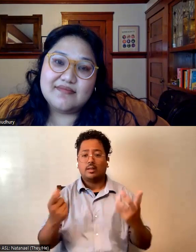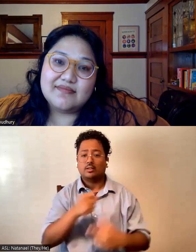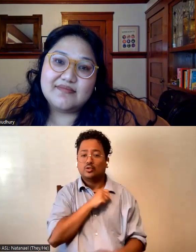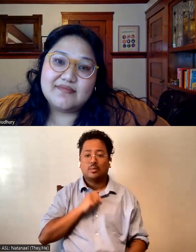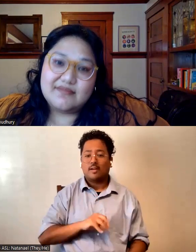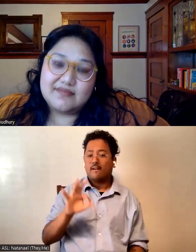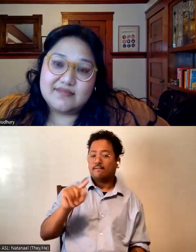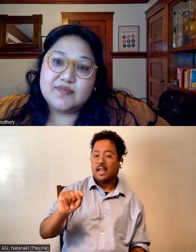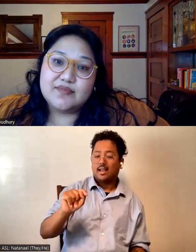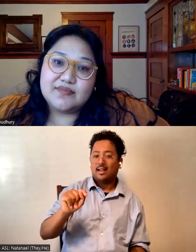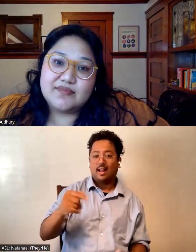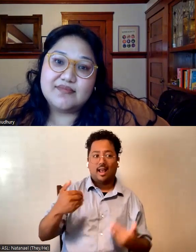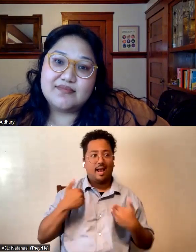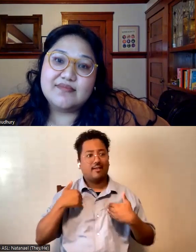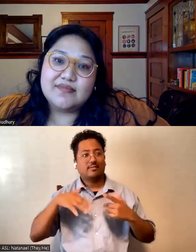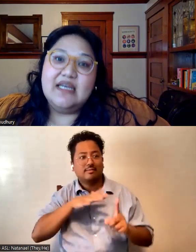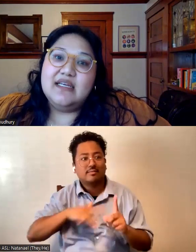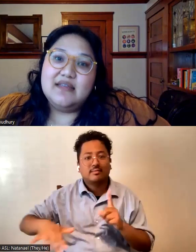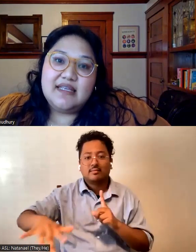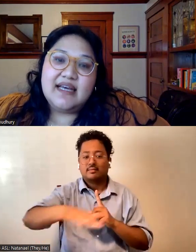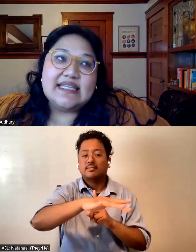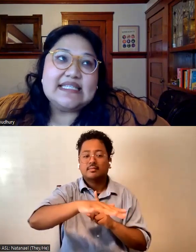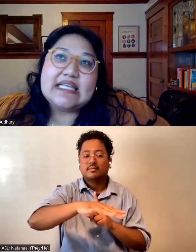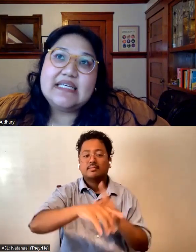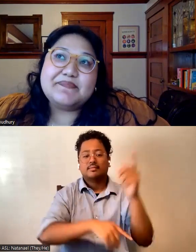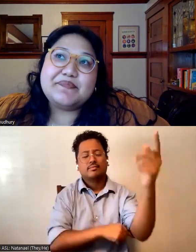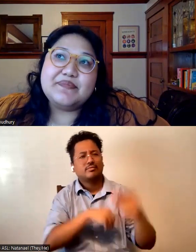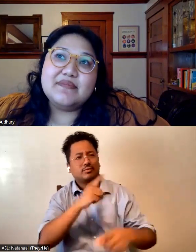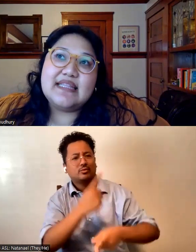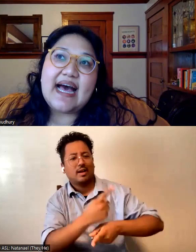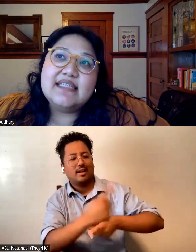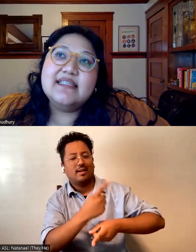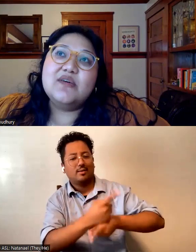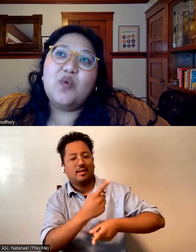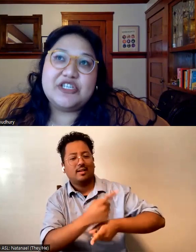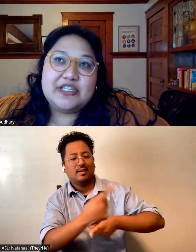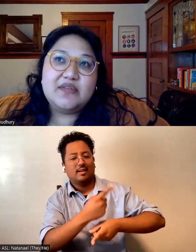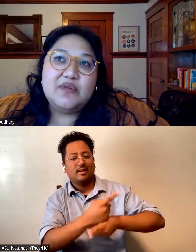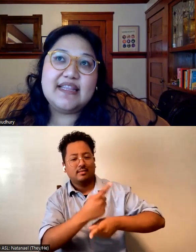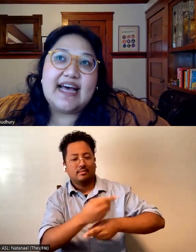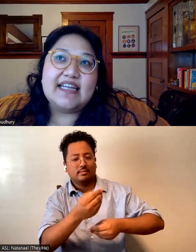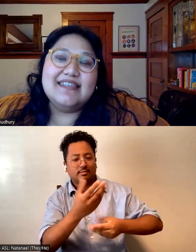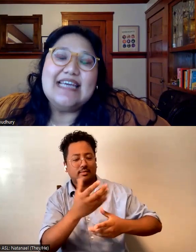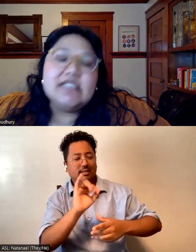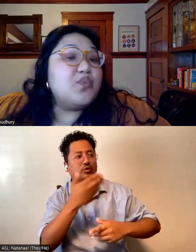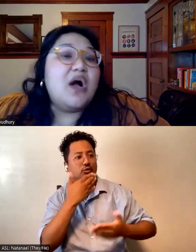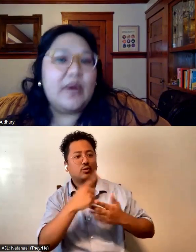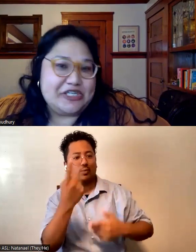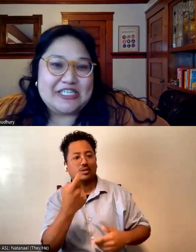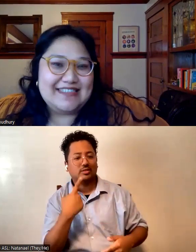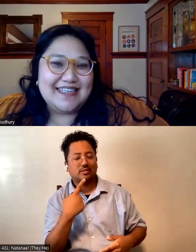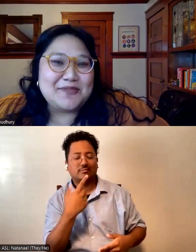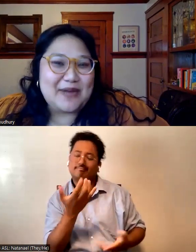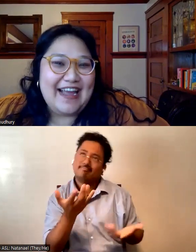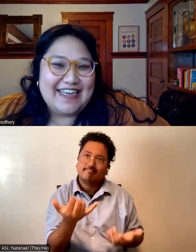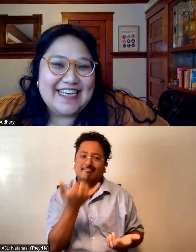and infinifats exist in the third world. Yeah, that's like That is a question that it's the wrong